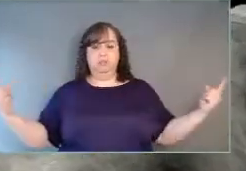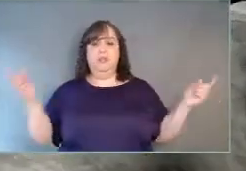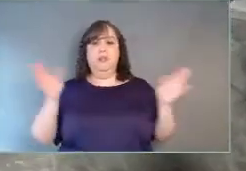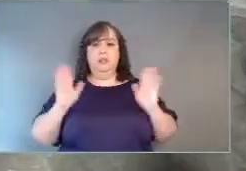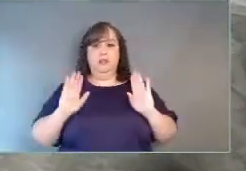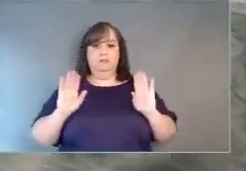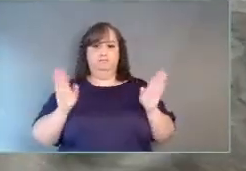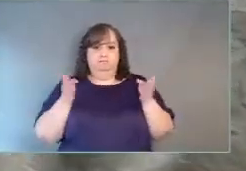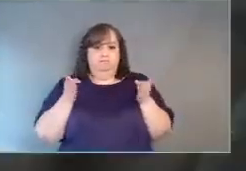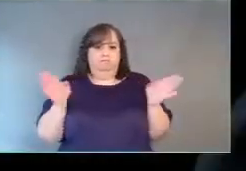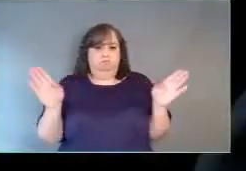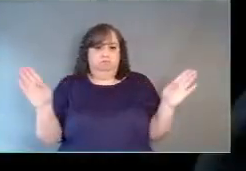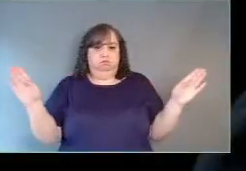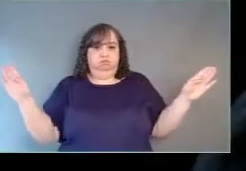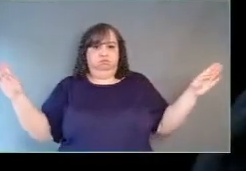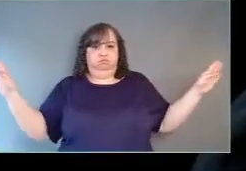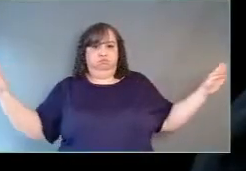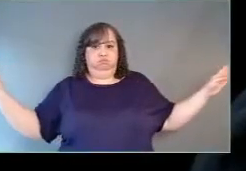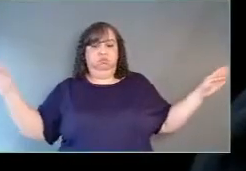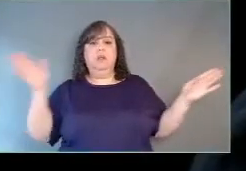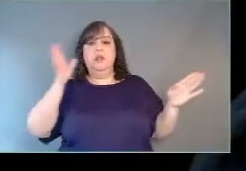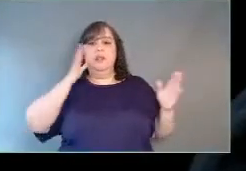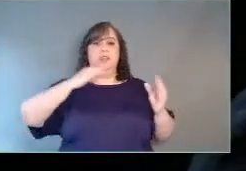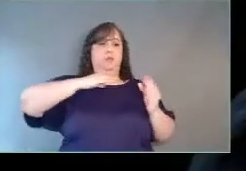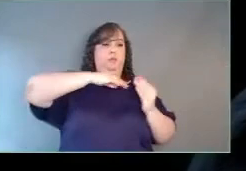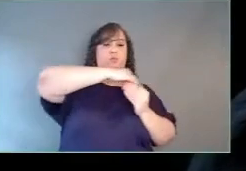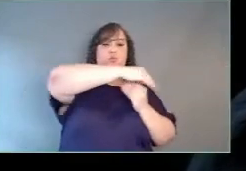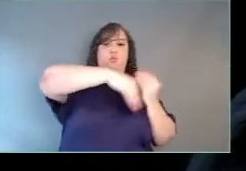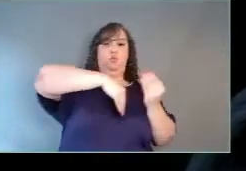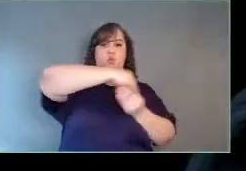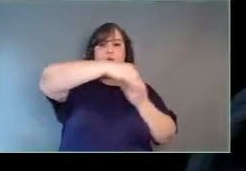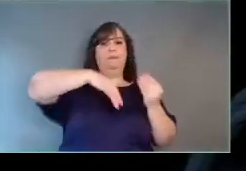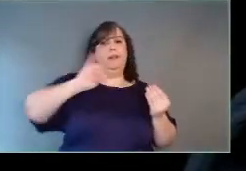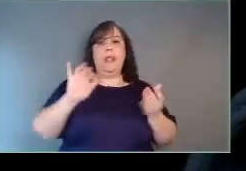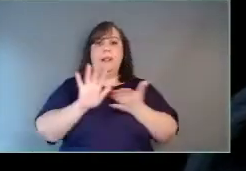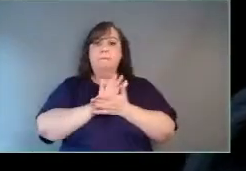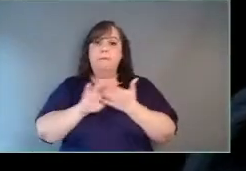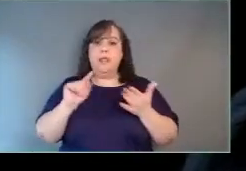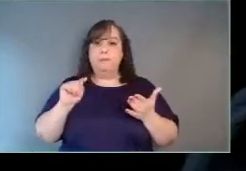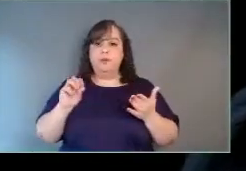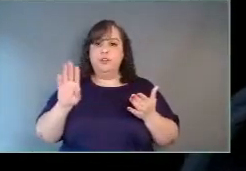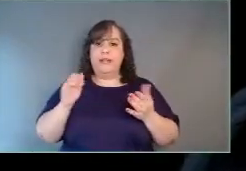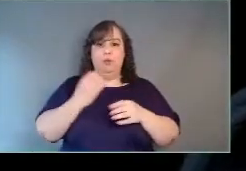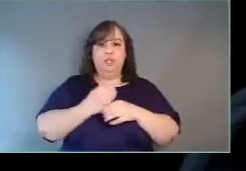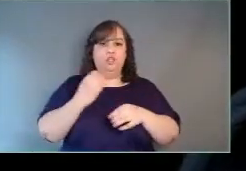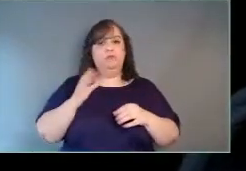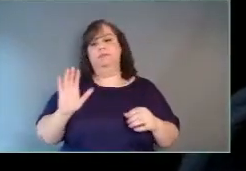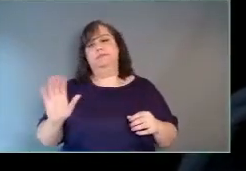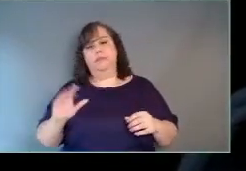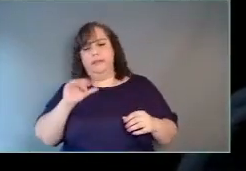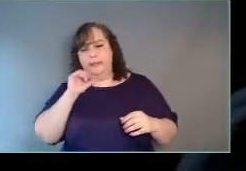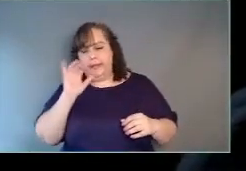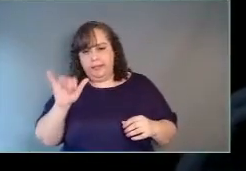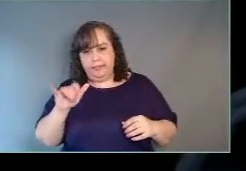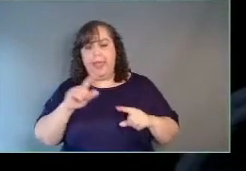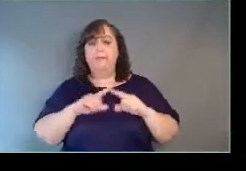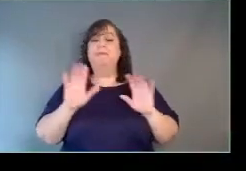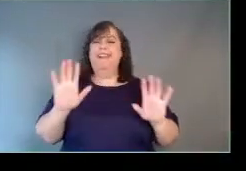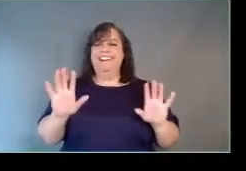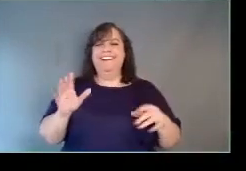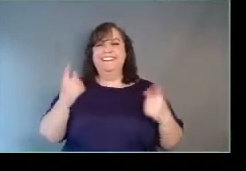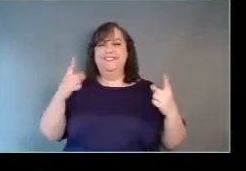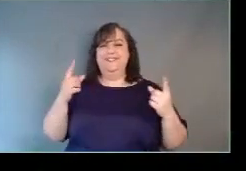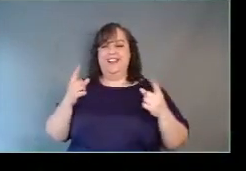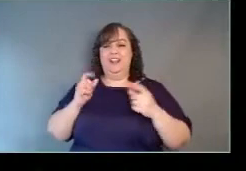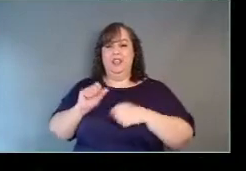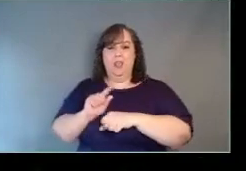now are wrapped up like around a paper towel tube. Well, it's not a paper towel tube, but that kind of an idea. And so when the spacecraft launches, it deploys. And that's